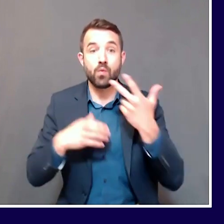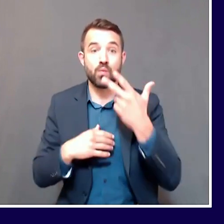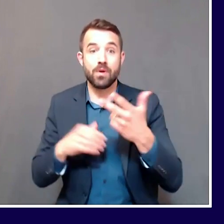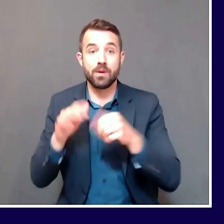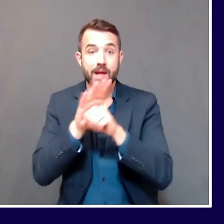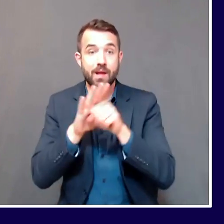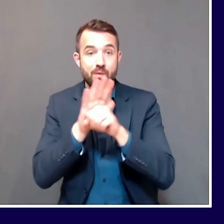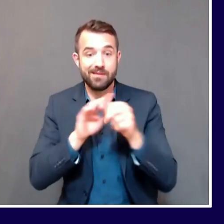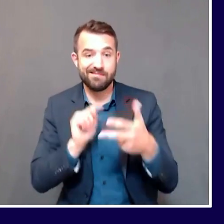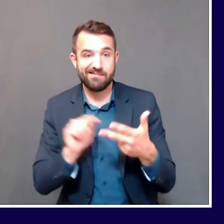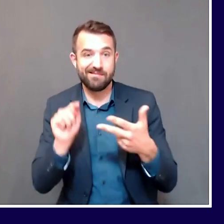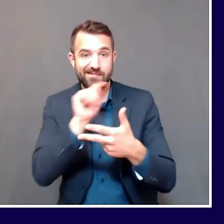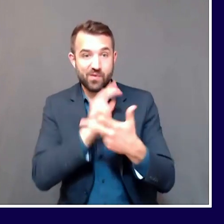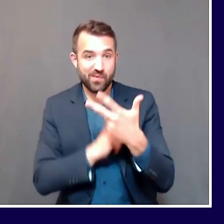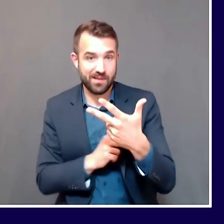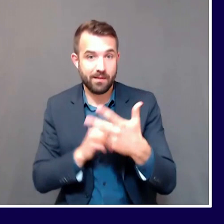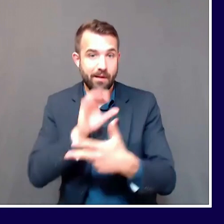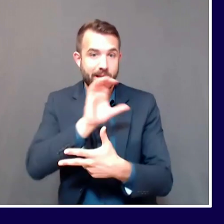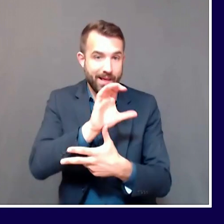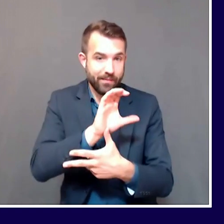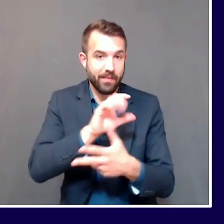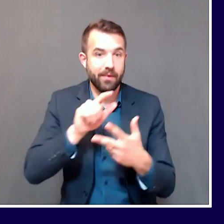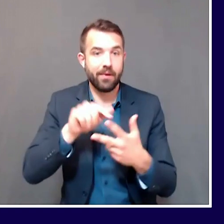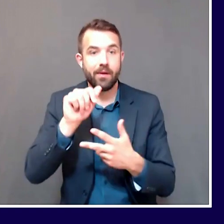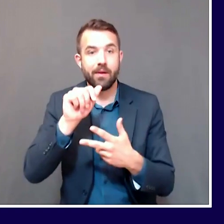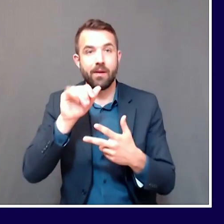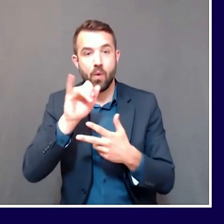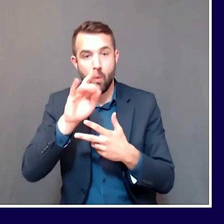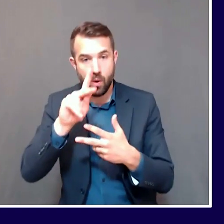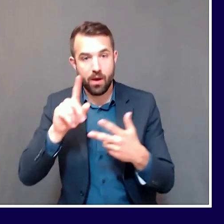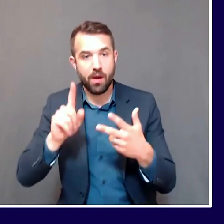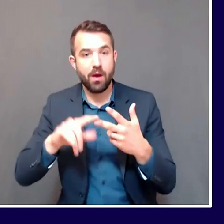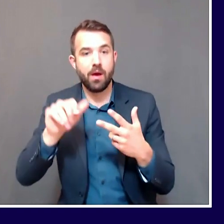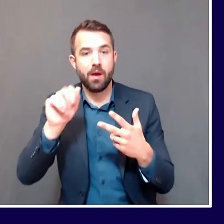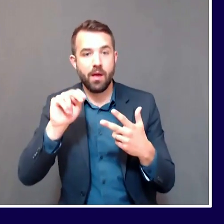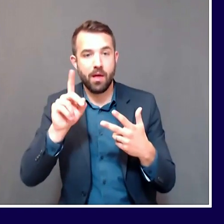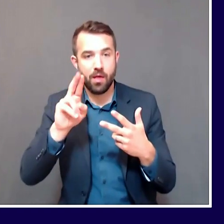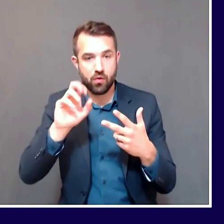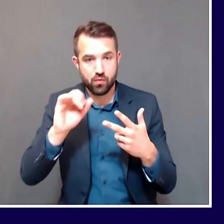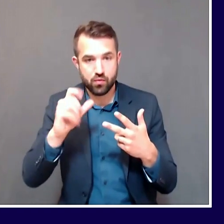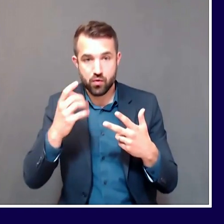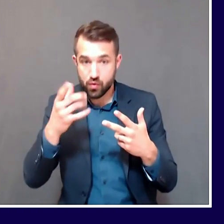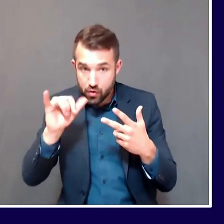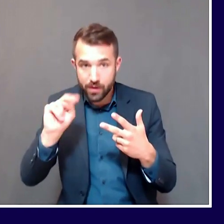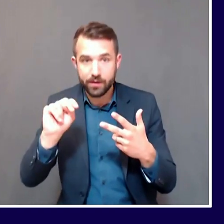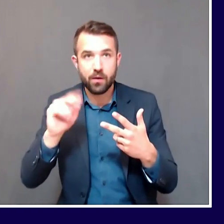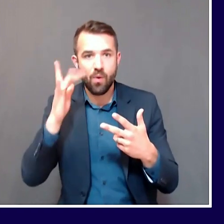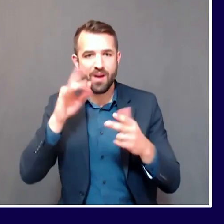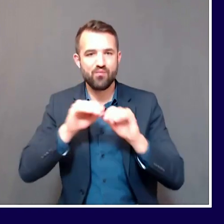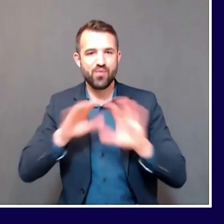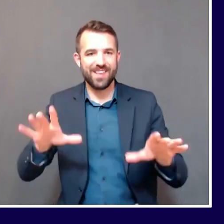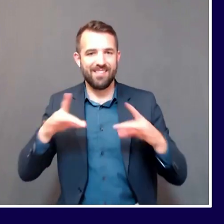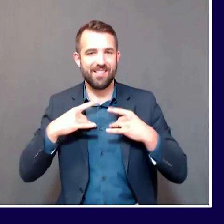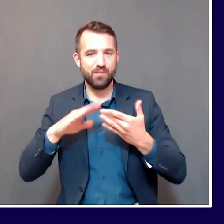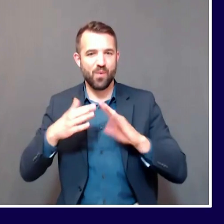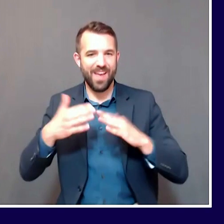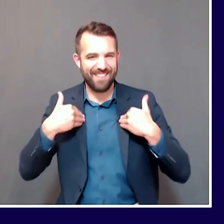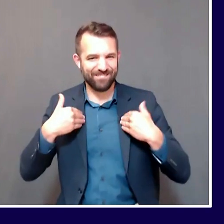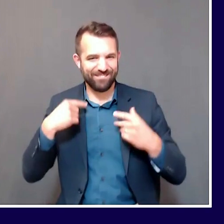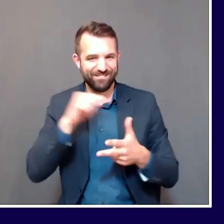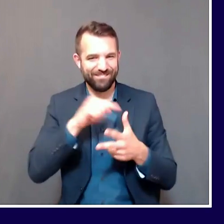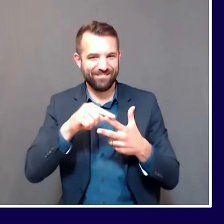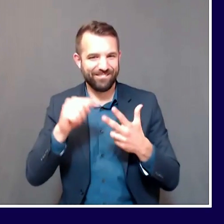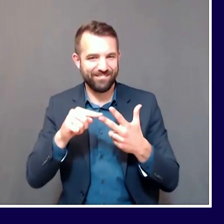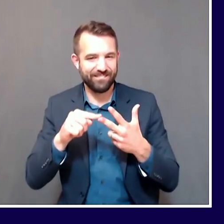counties where we've had community transmission and had recently expressed some concerns about indoor